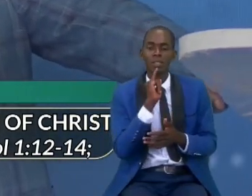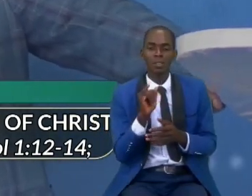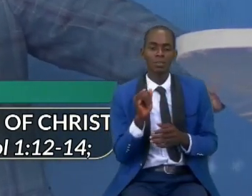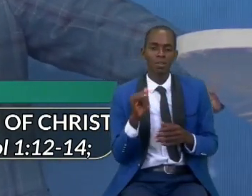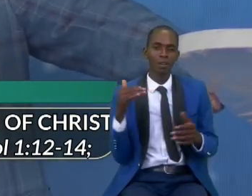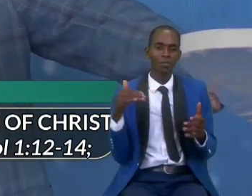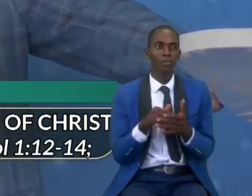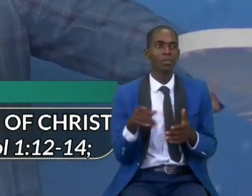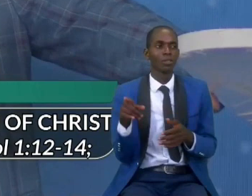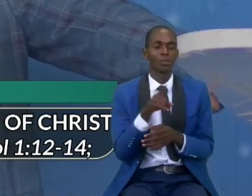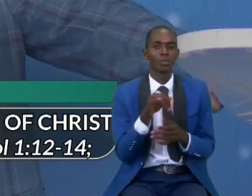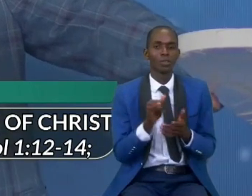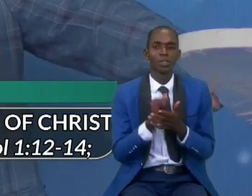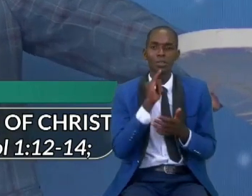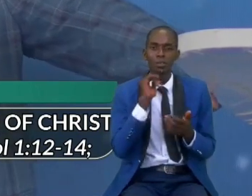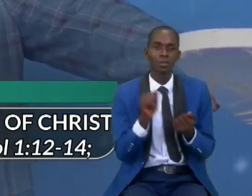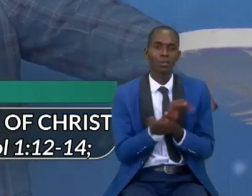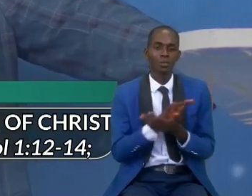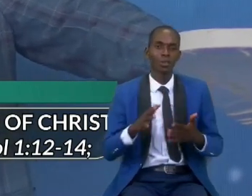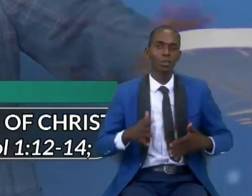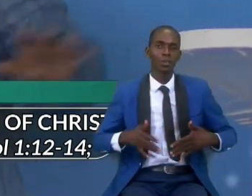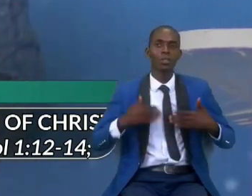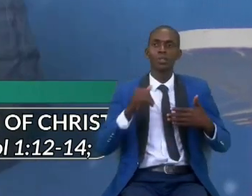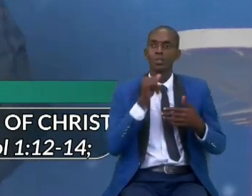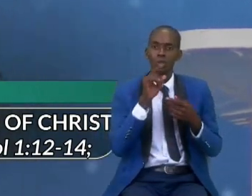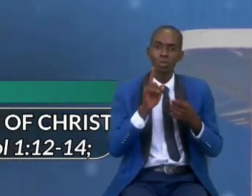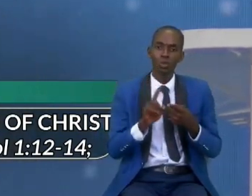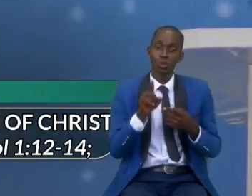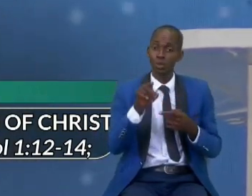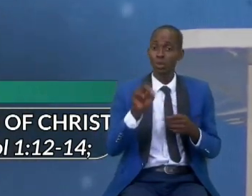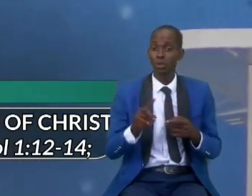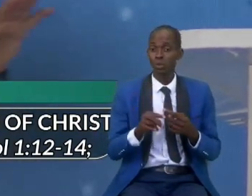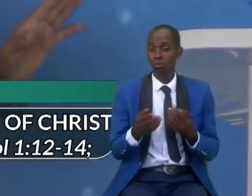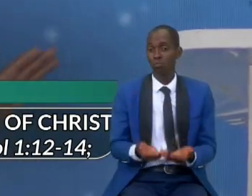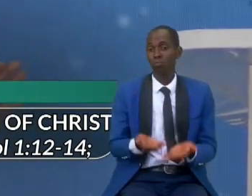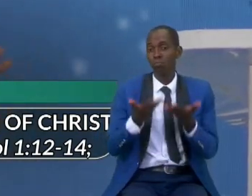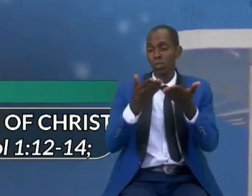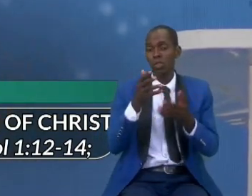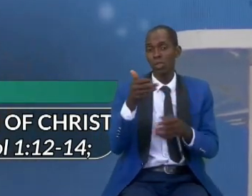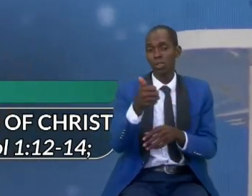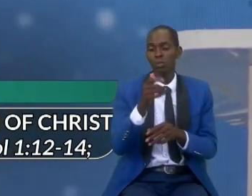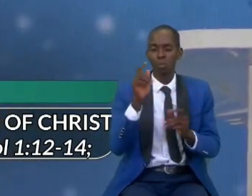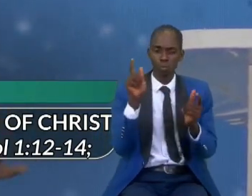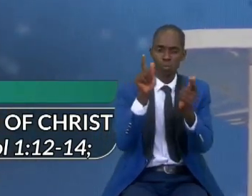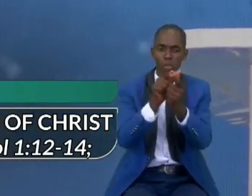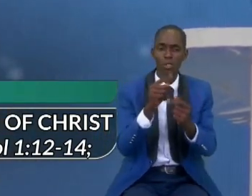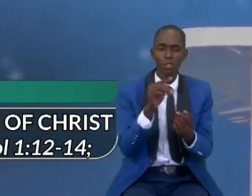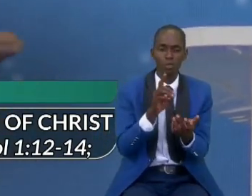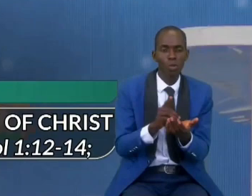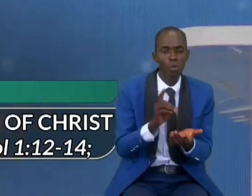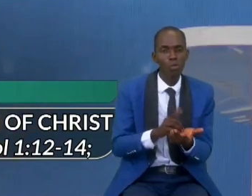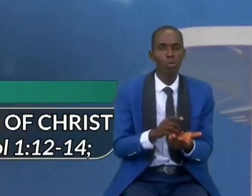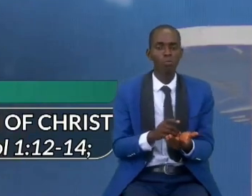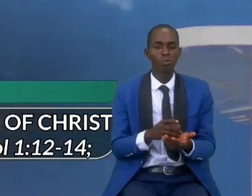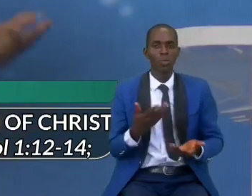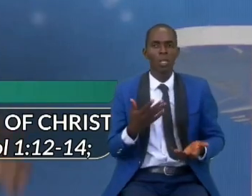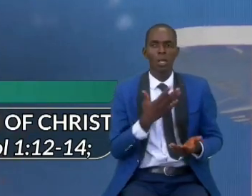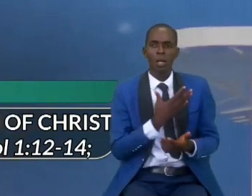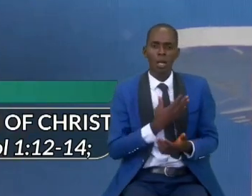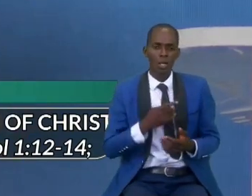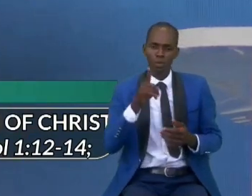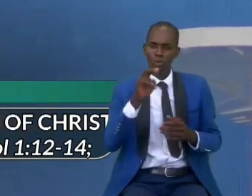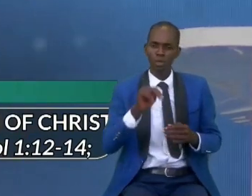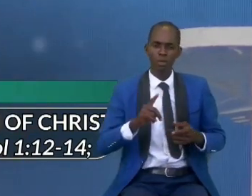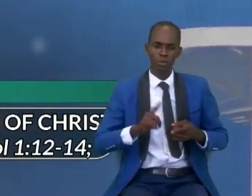to him. You have to go to him. You have to go to her. And then you have to release yourself so that the doctor, the nurse,